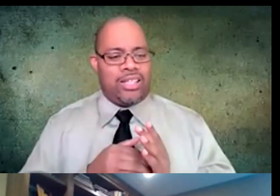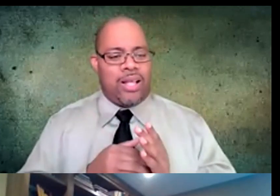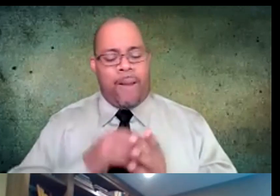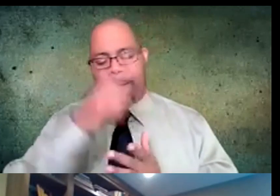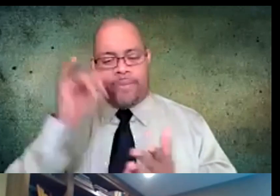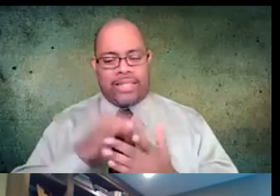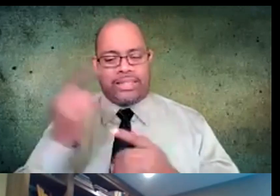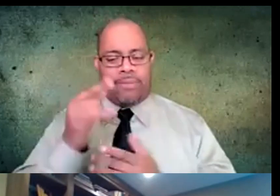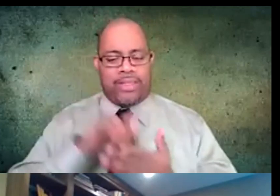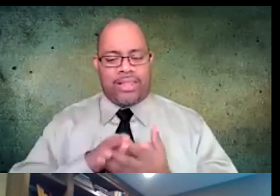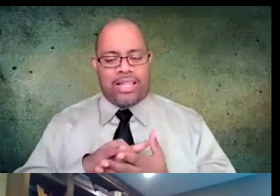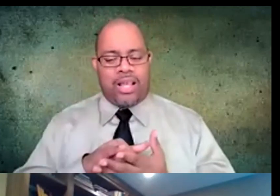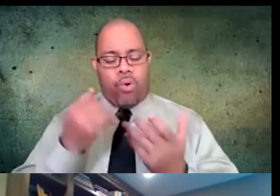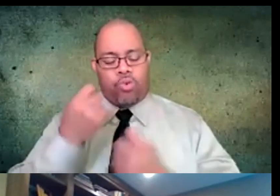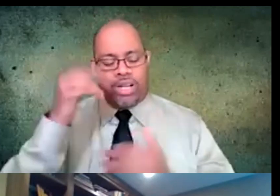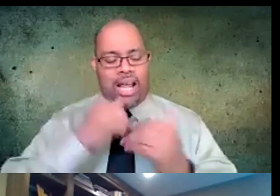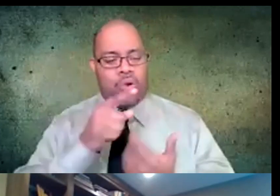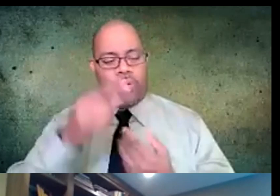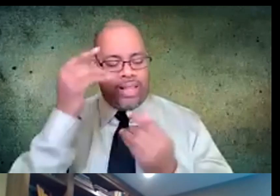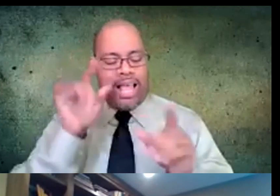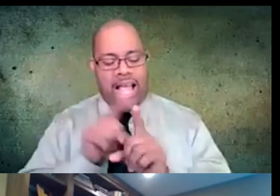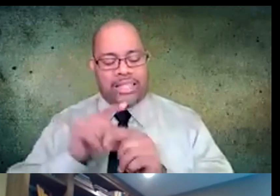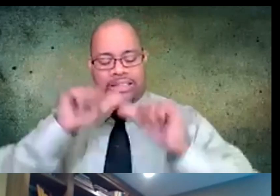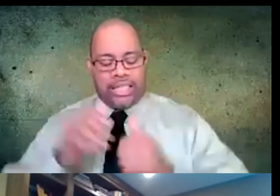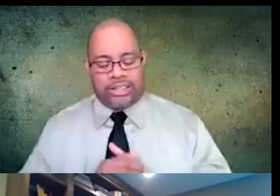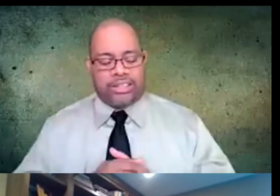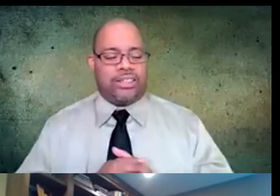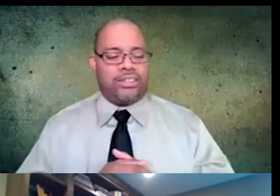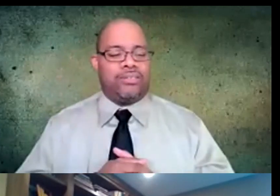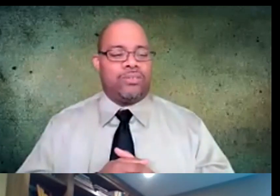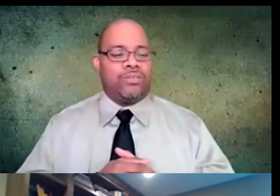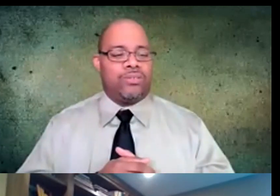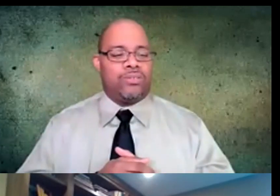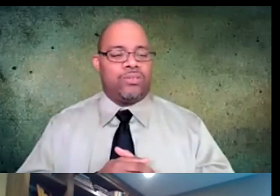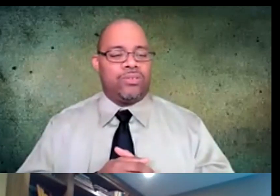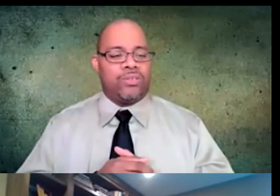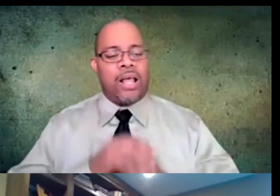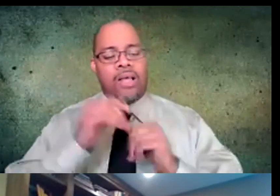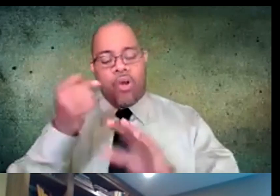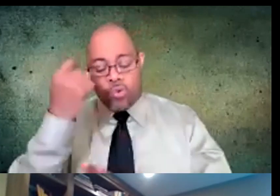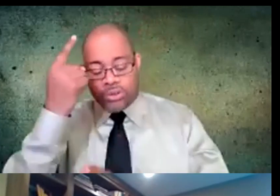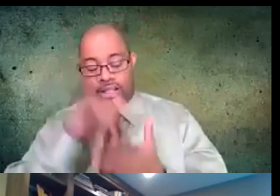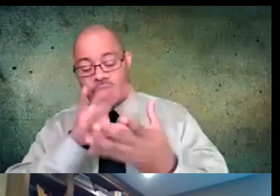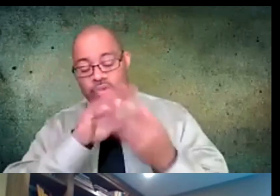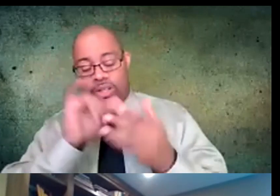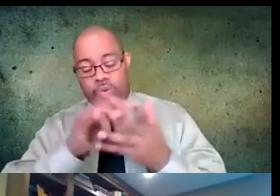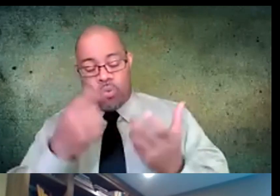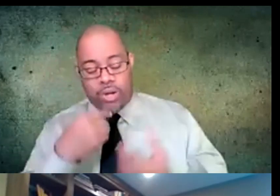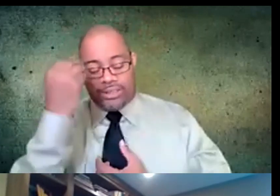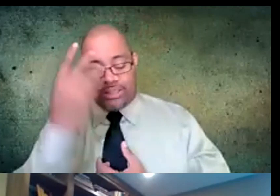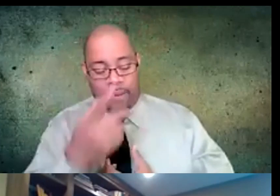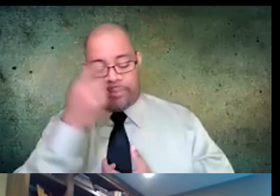because this is something that we want to understand how you think as a scientist. So you know, be mindful of the story that you want to tell, because